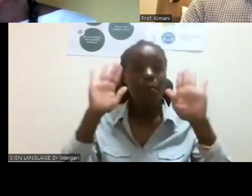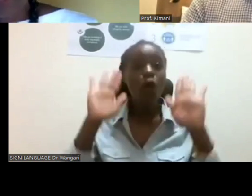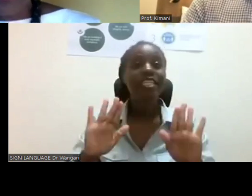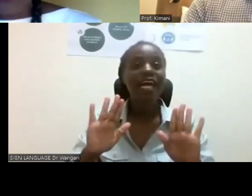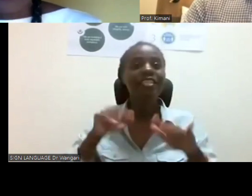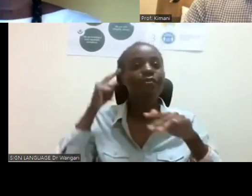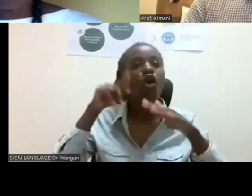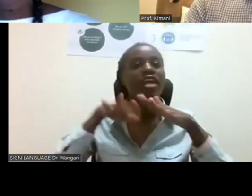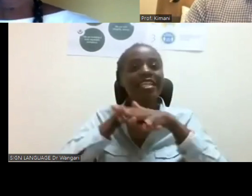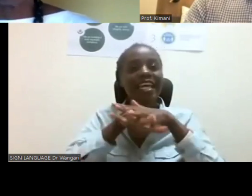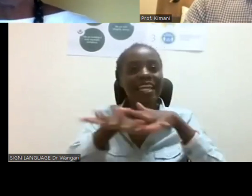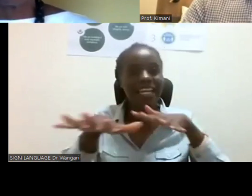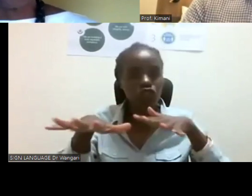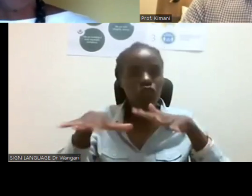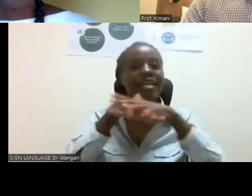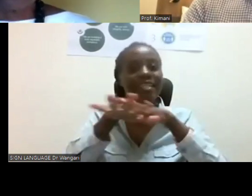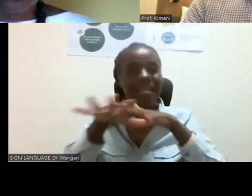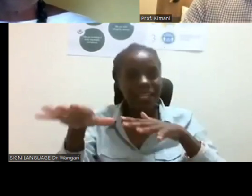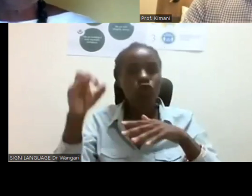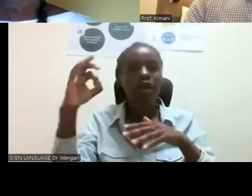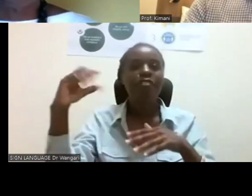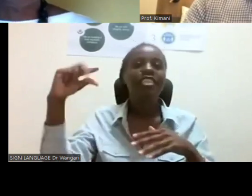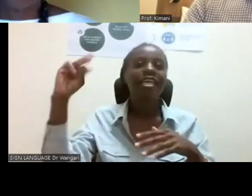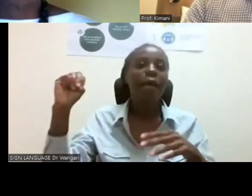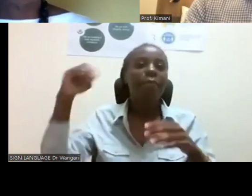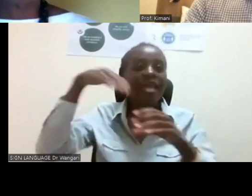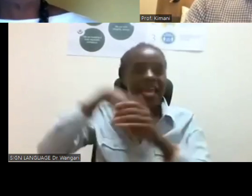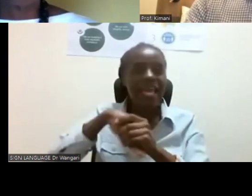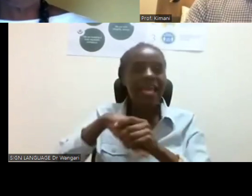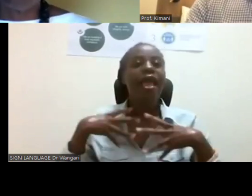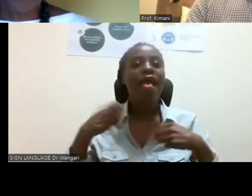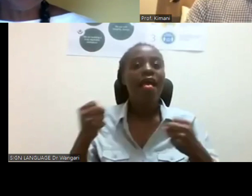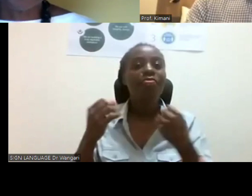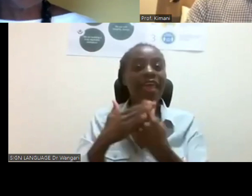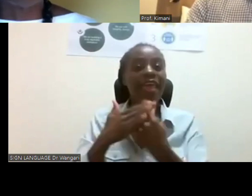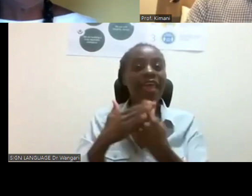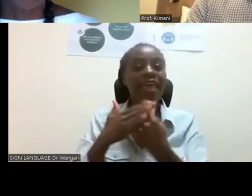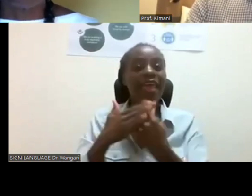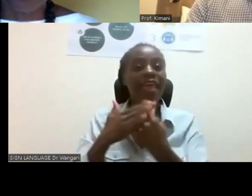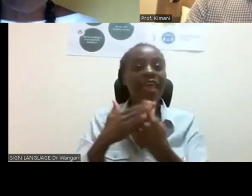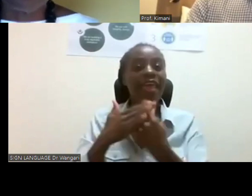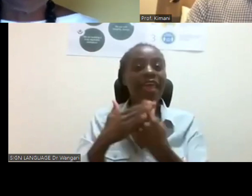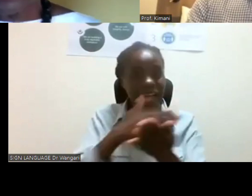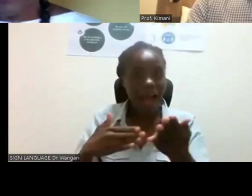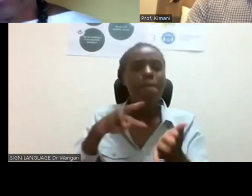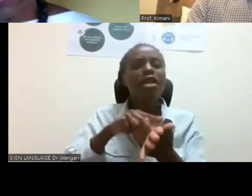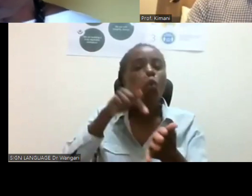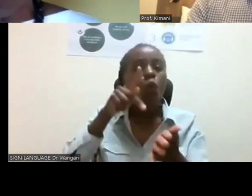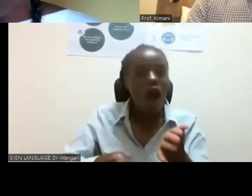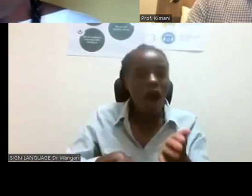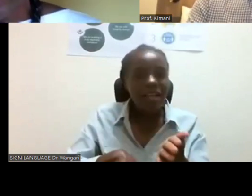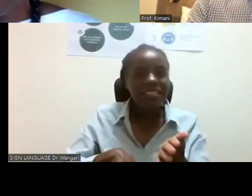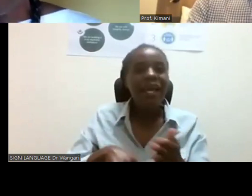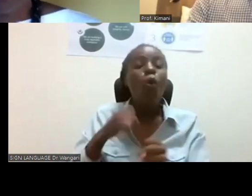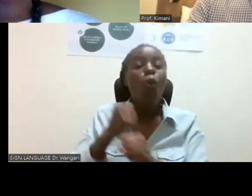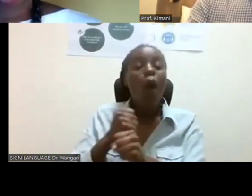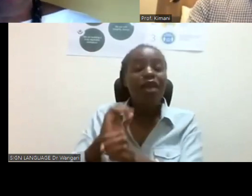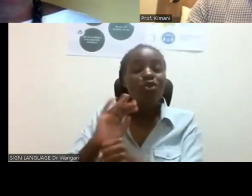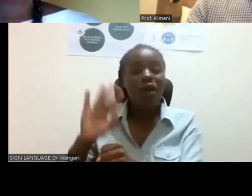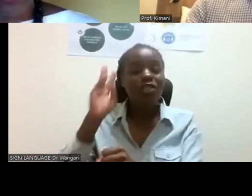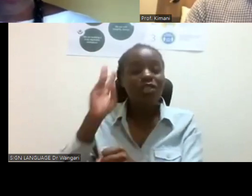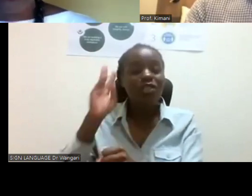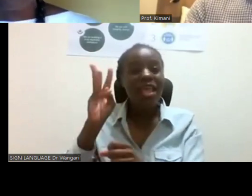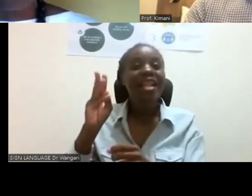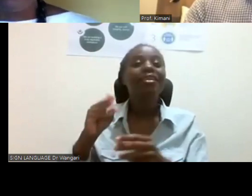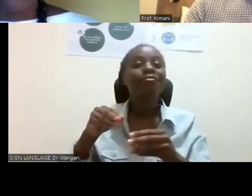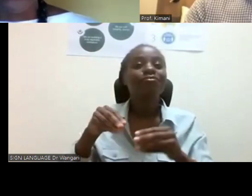sector, becomes understood, that your work can be and will be replicated because of the lessons you're drawing from